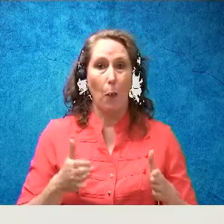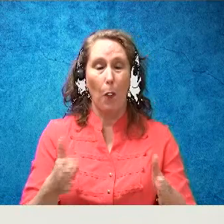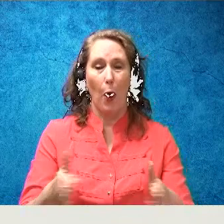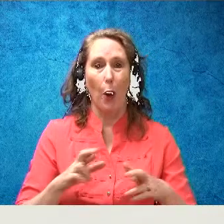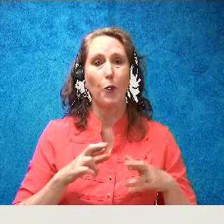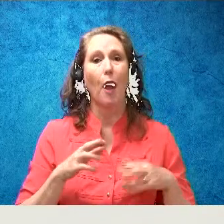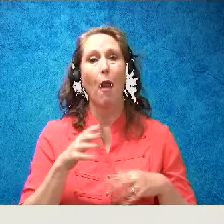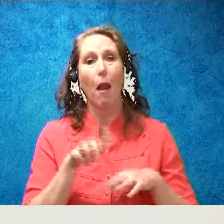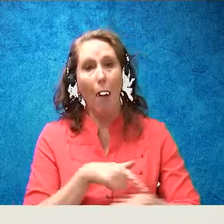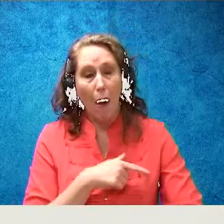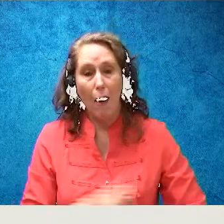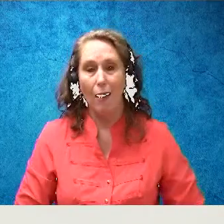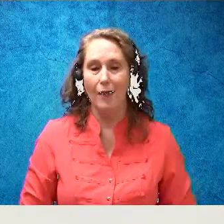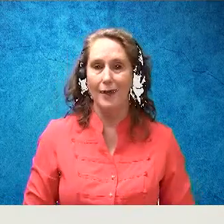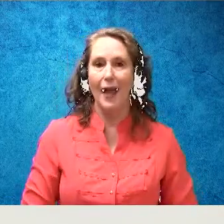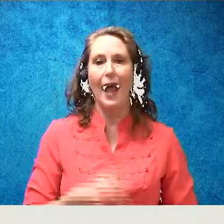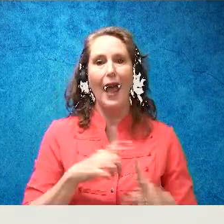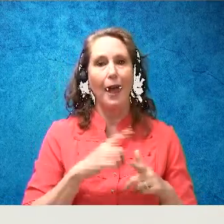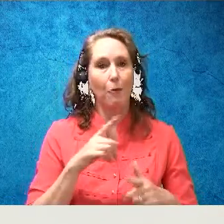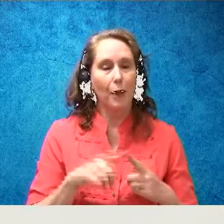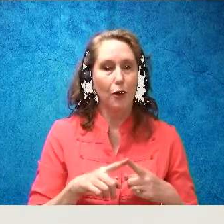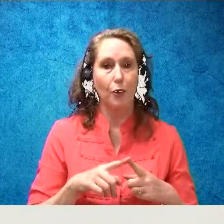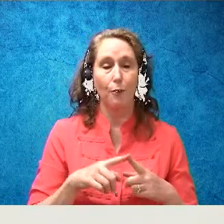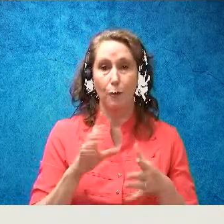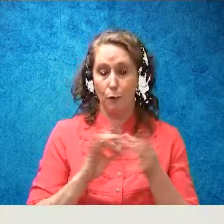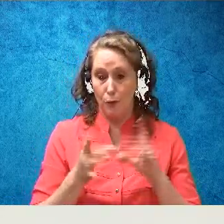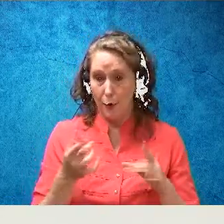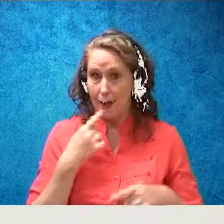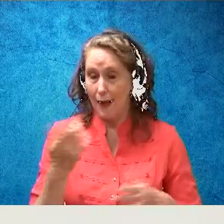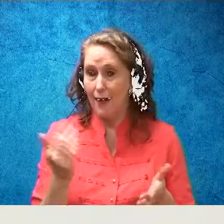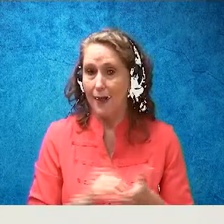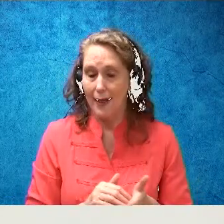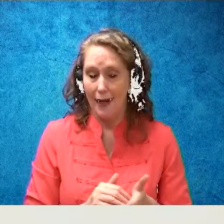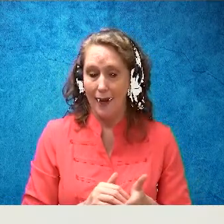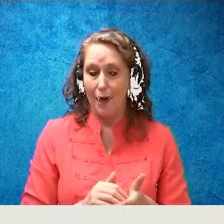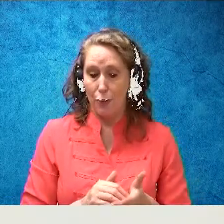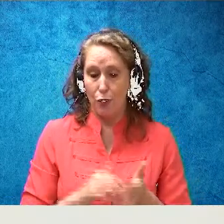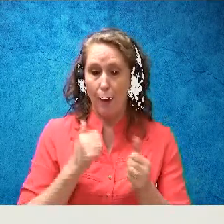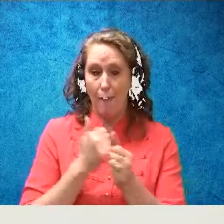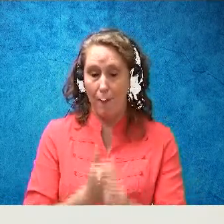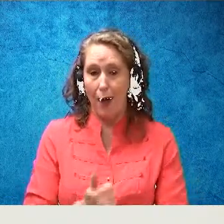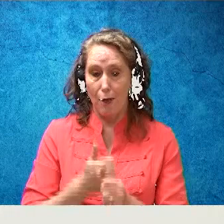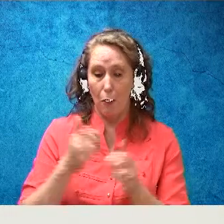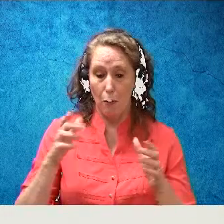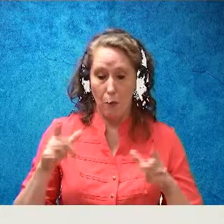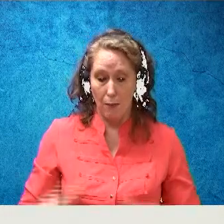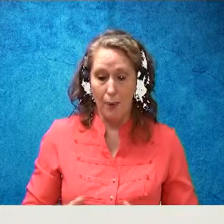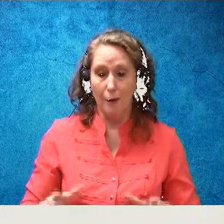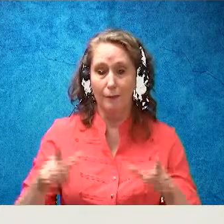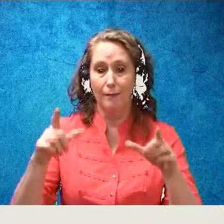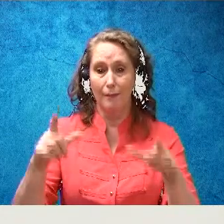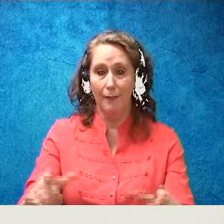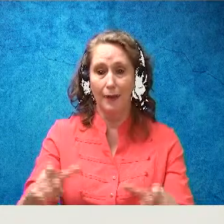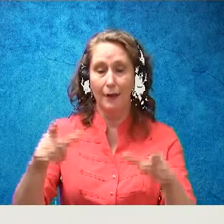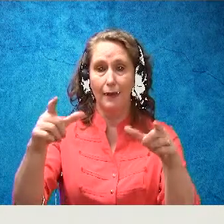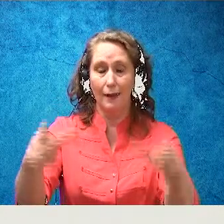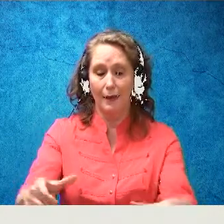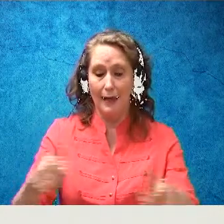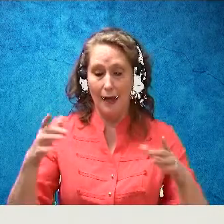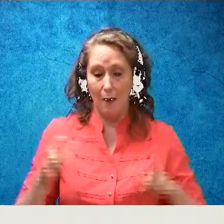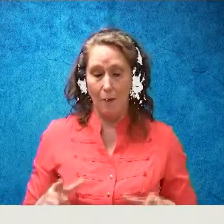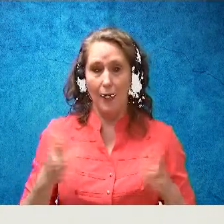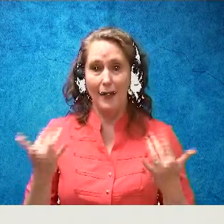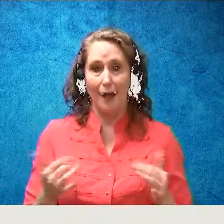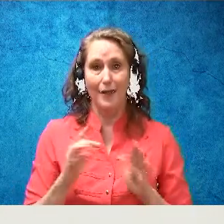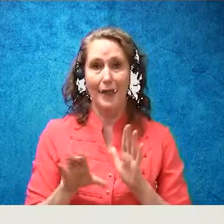as you practice retelling the story, you can follow the yellow brick road. So as you move through it, okay, we're at our